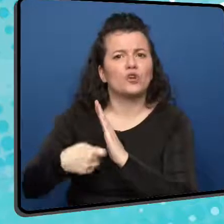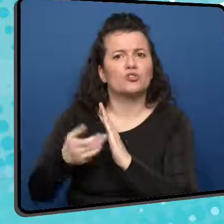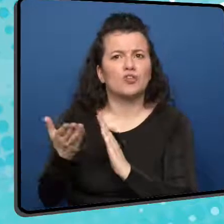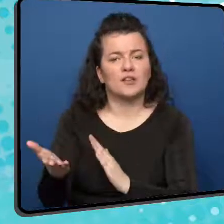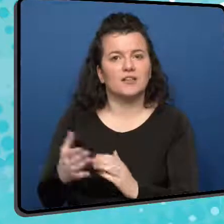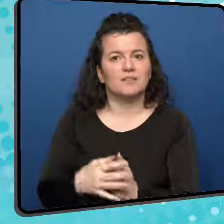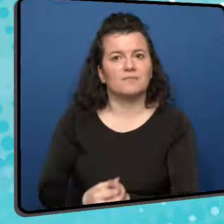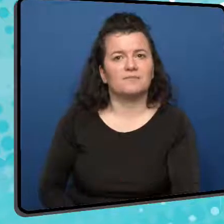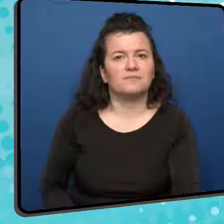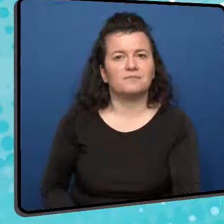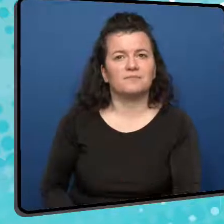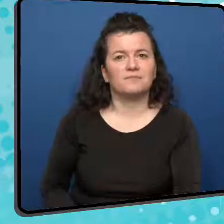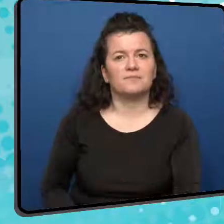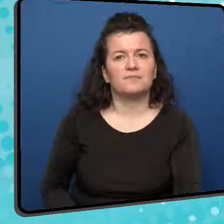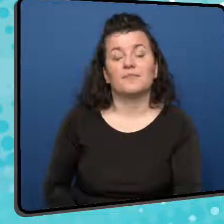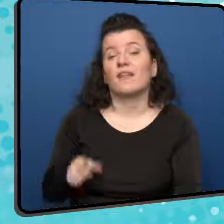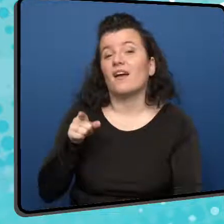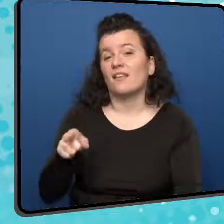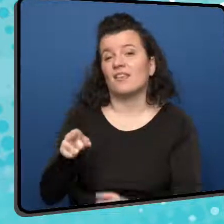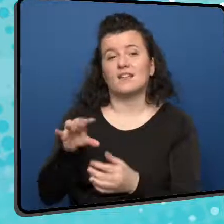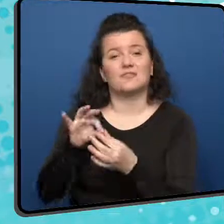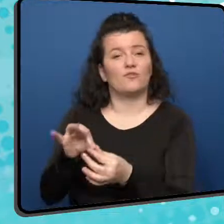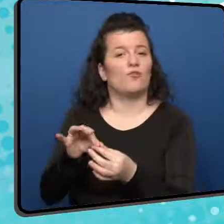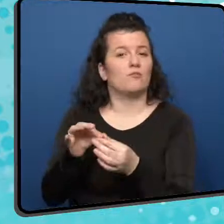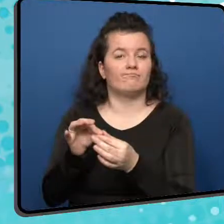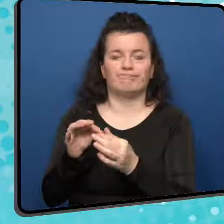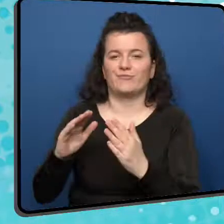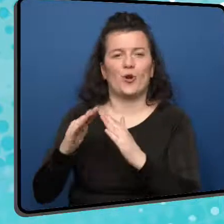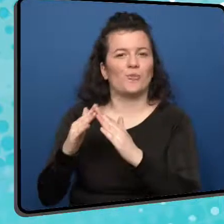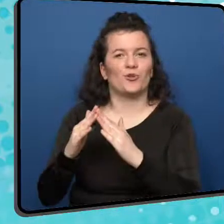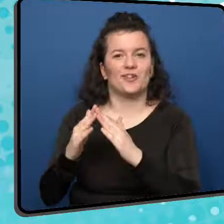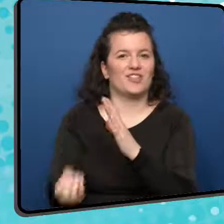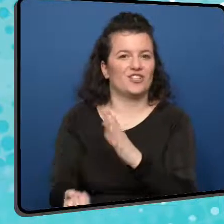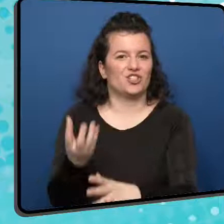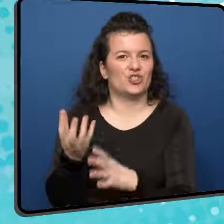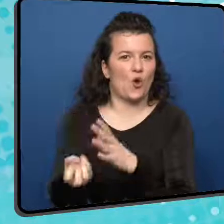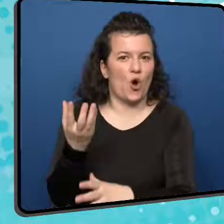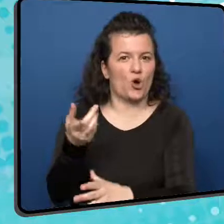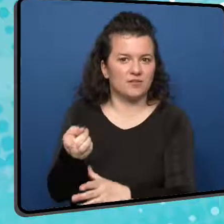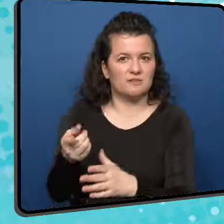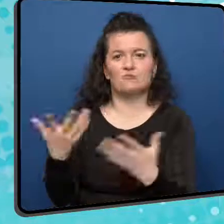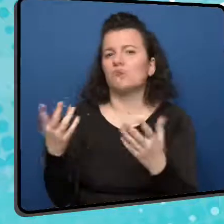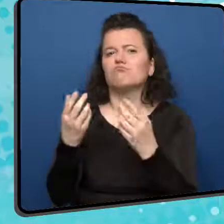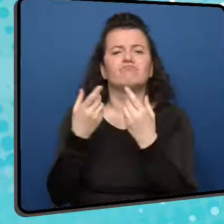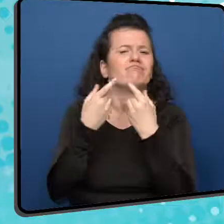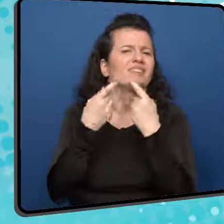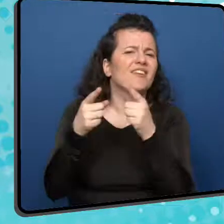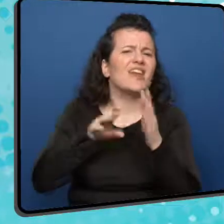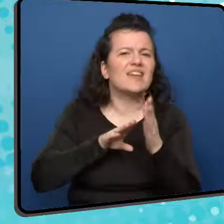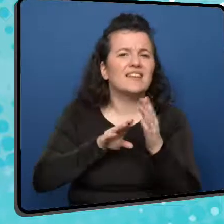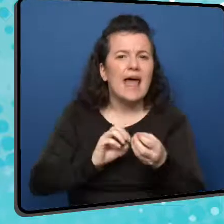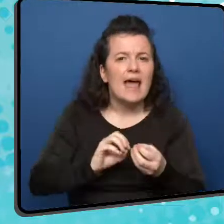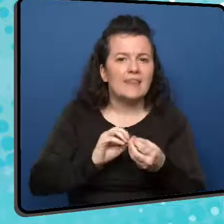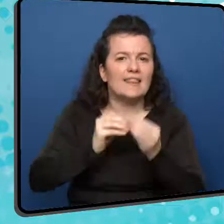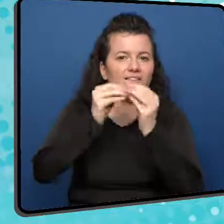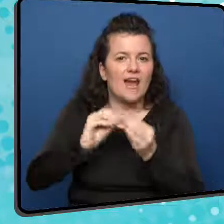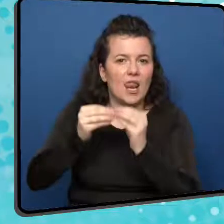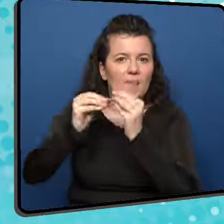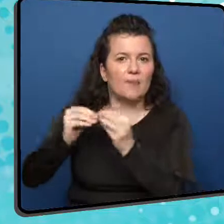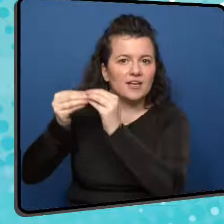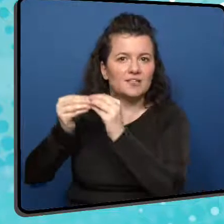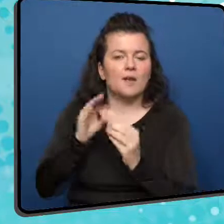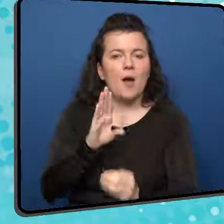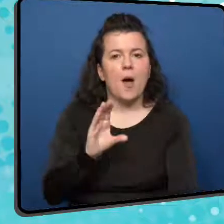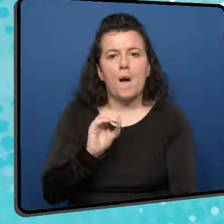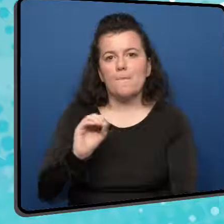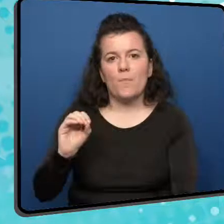for the community resource. It has got all the community resources for the developers who are creating bots using Microsoft